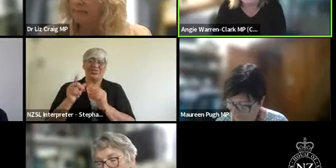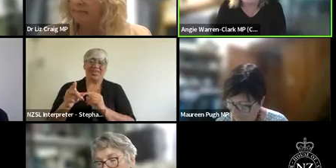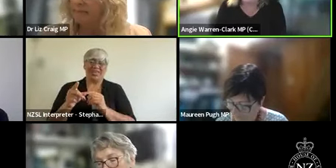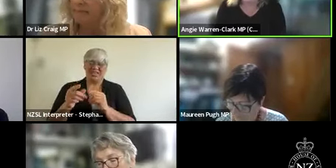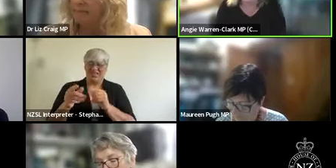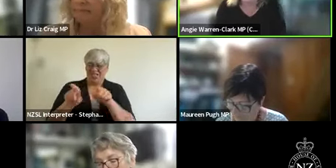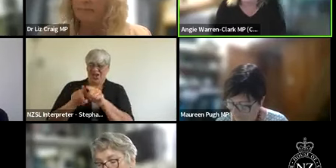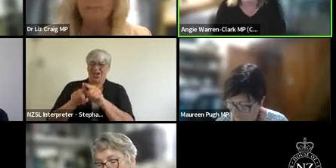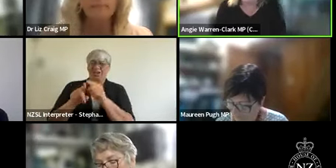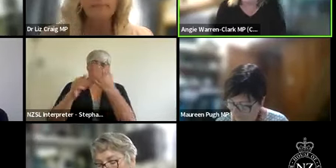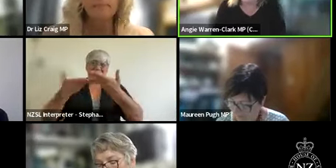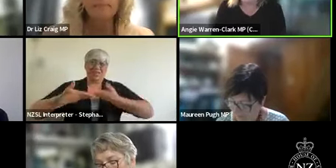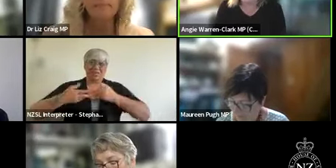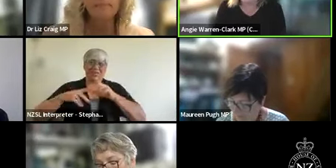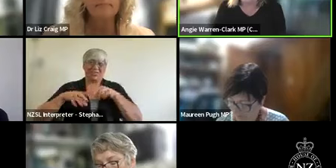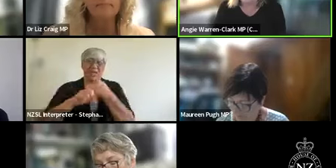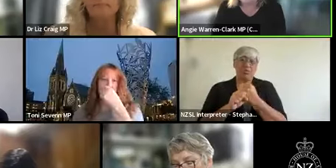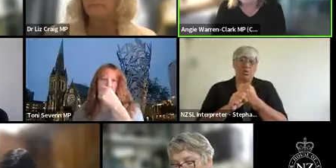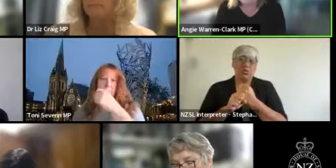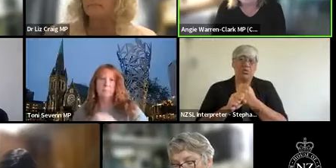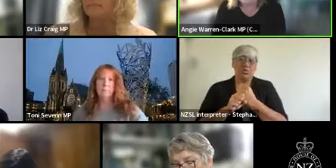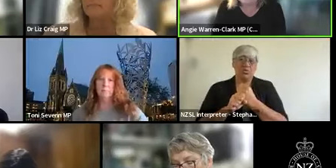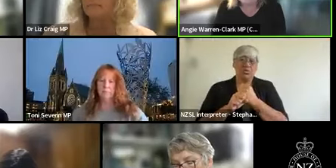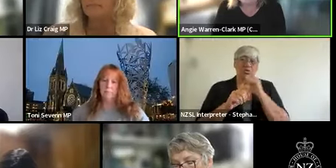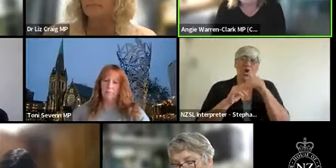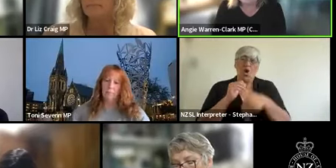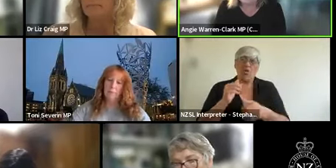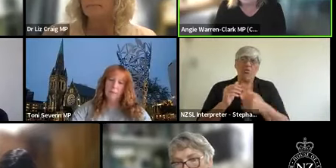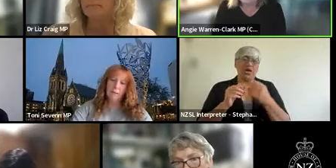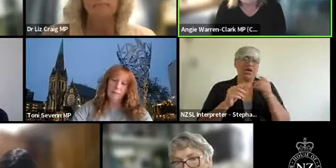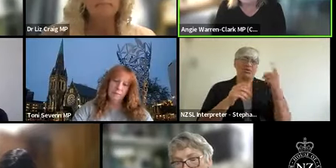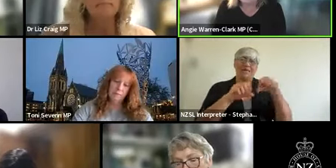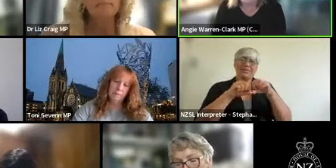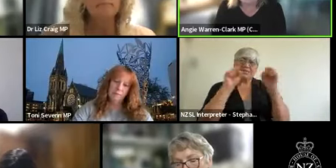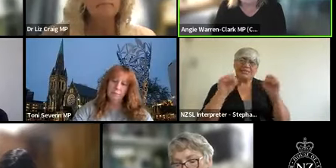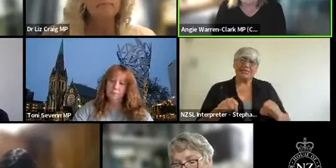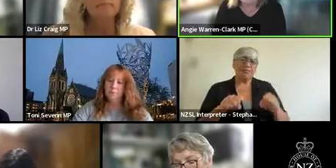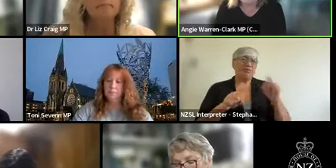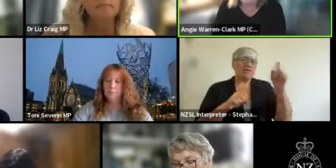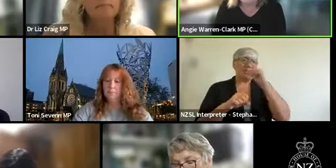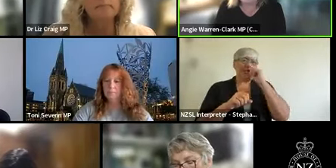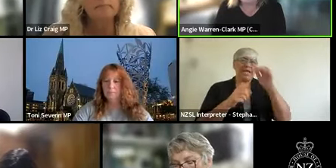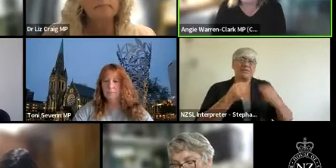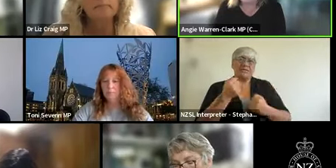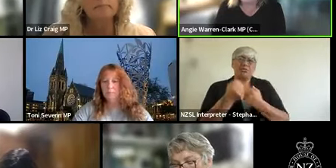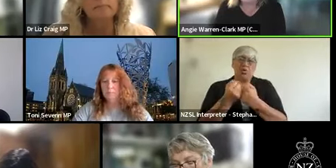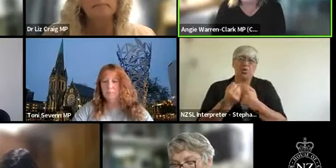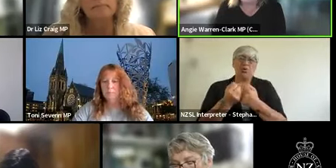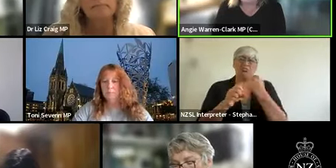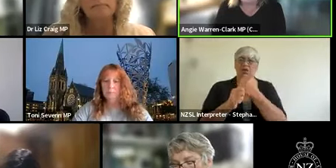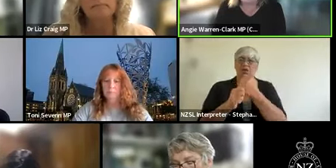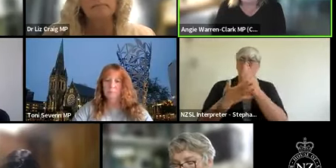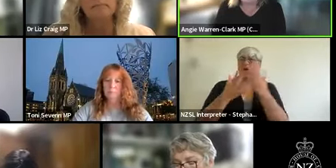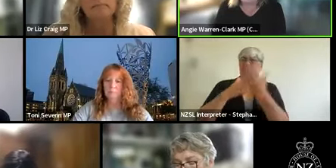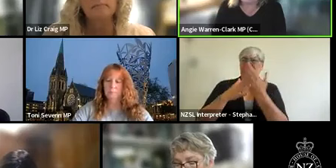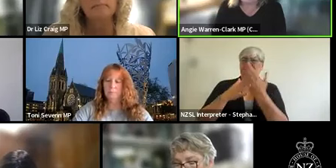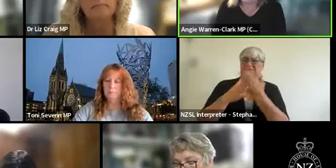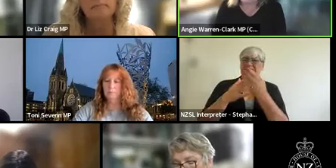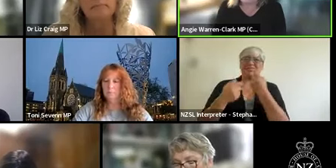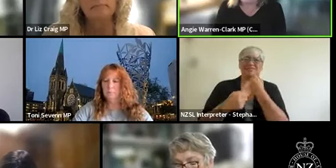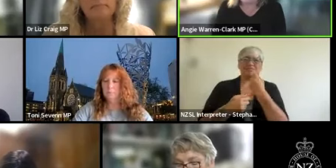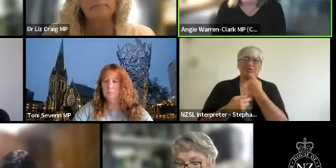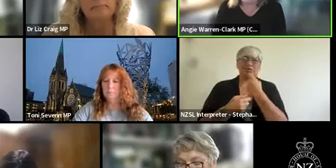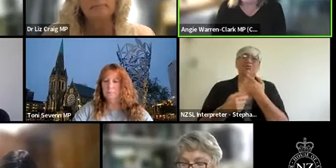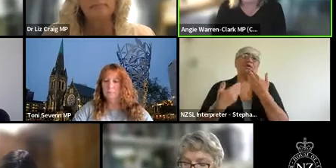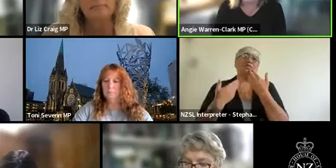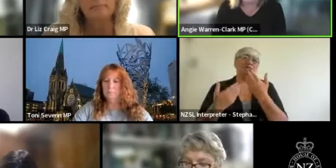actual example of using a system to try and support accessibility. So thank you for that, Mary.